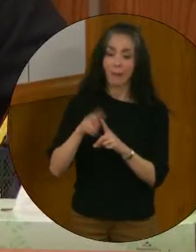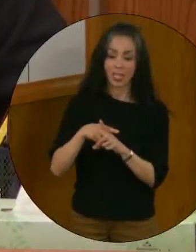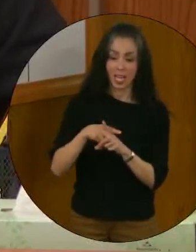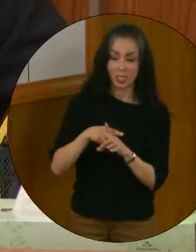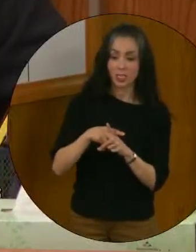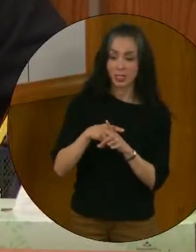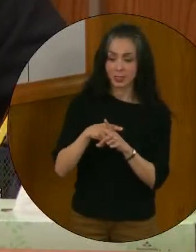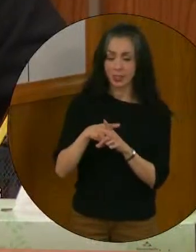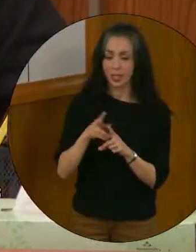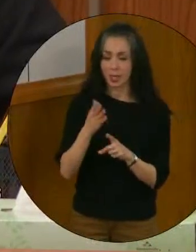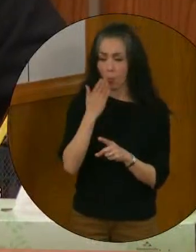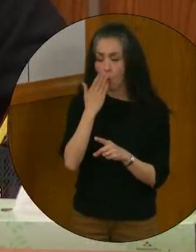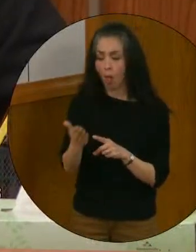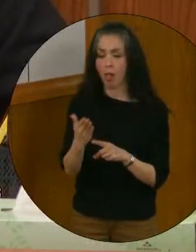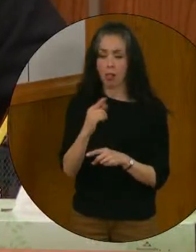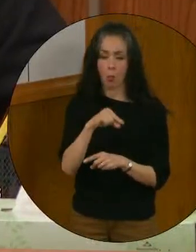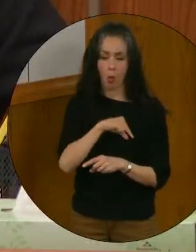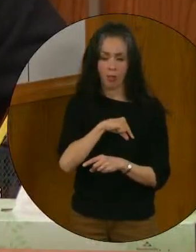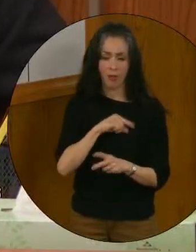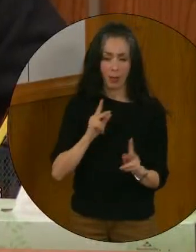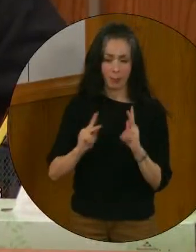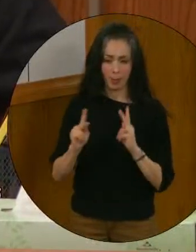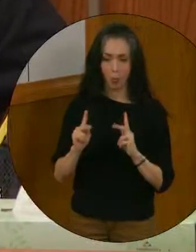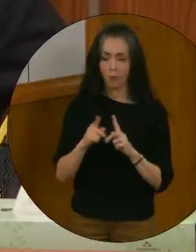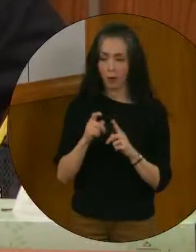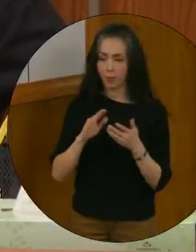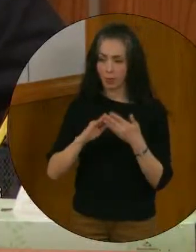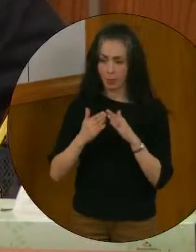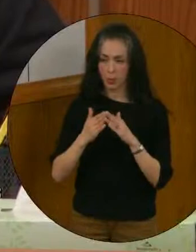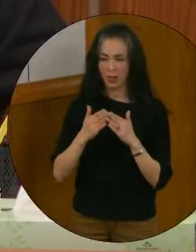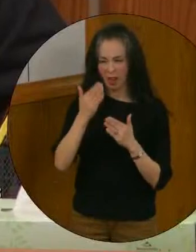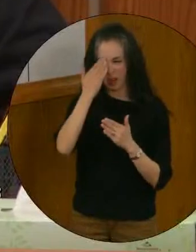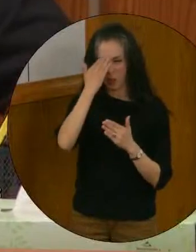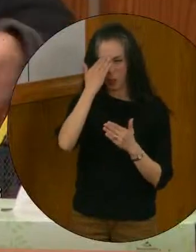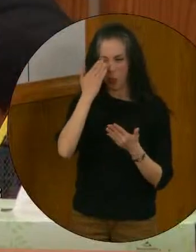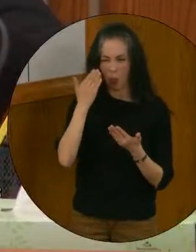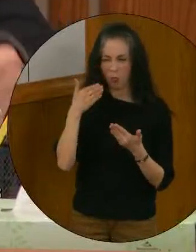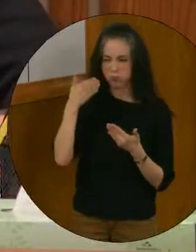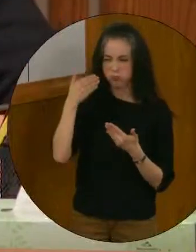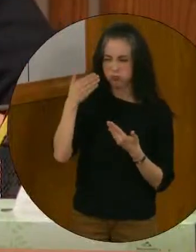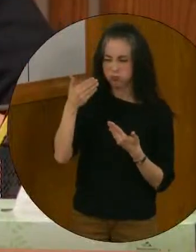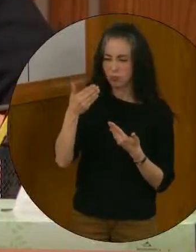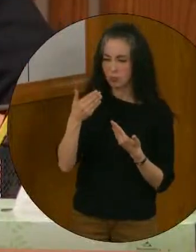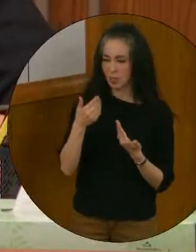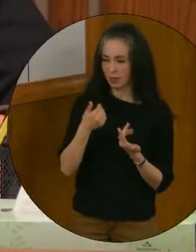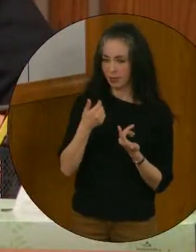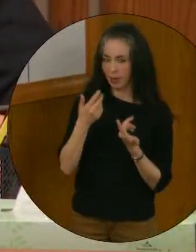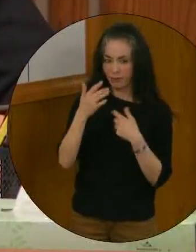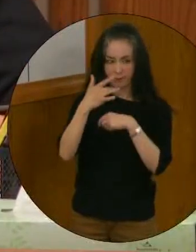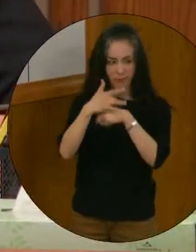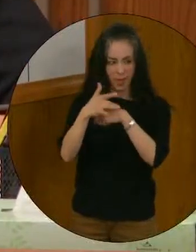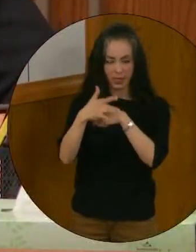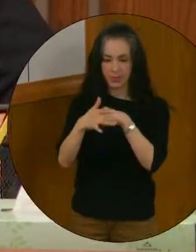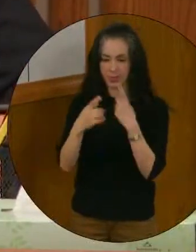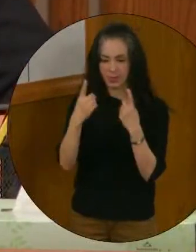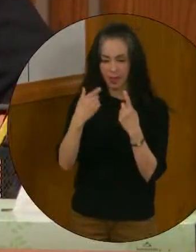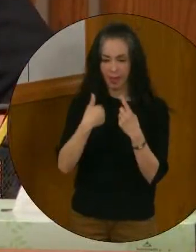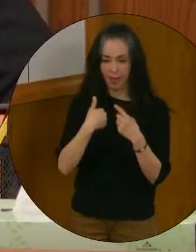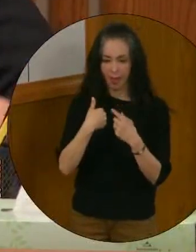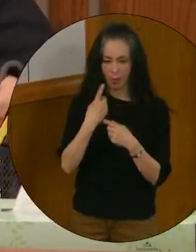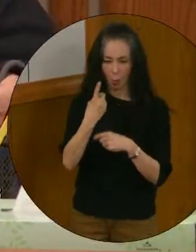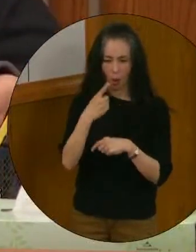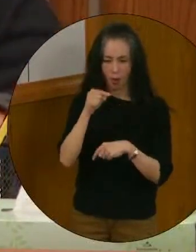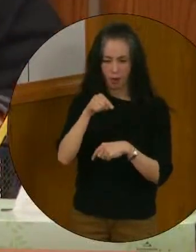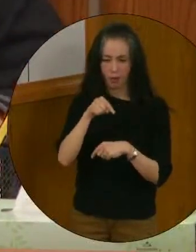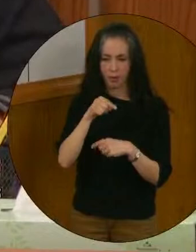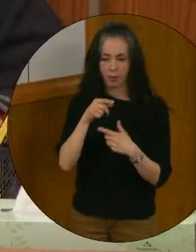getting well-qualified people from our community. Because I know a lot of times, like right now, one of the vacancies that I have is